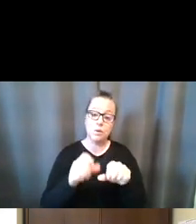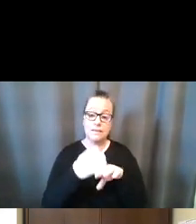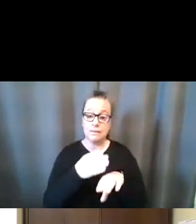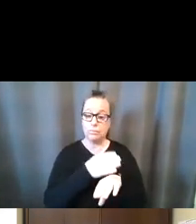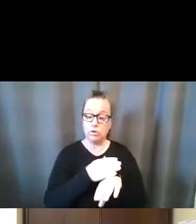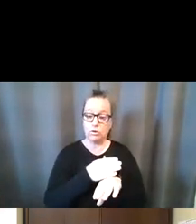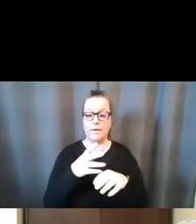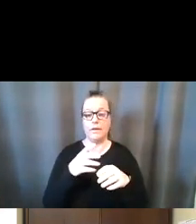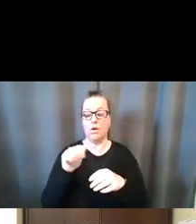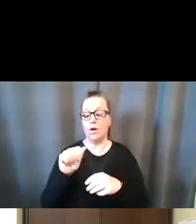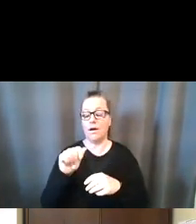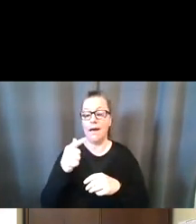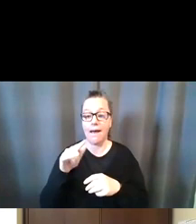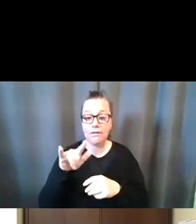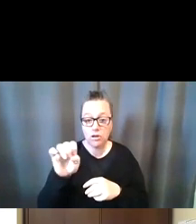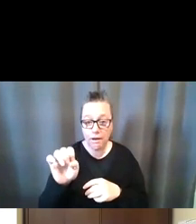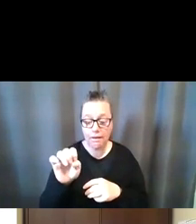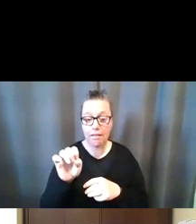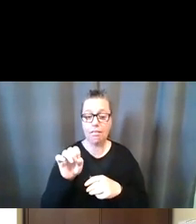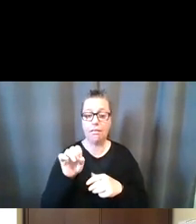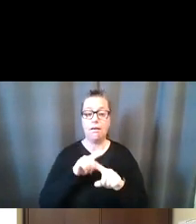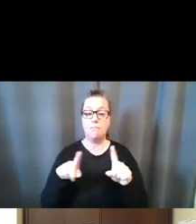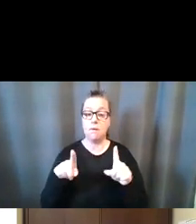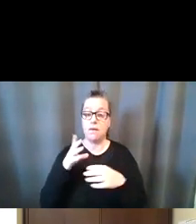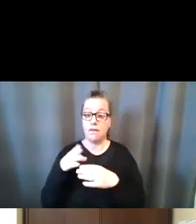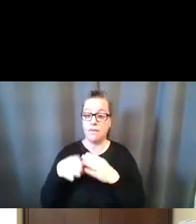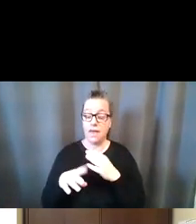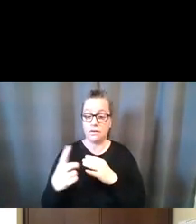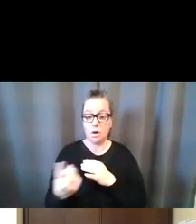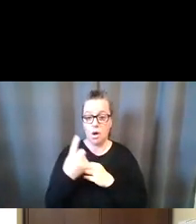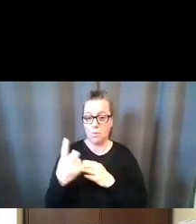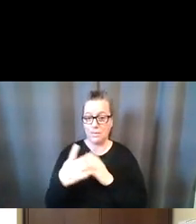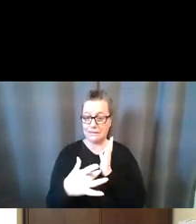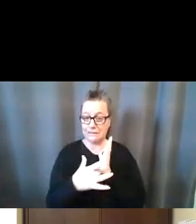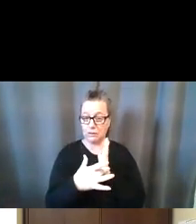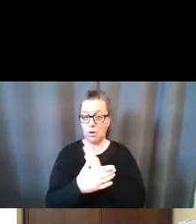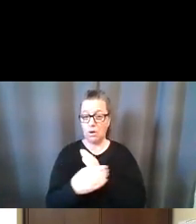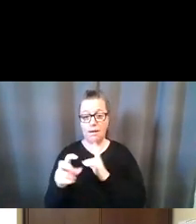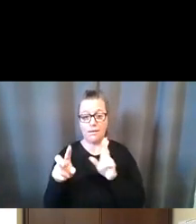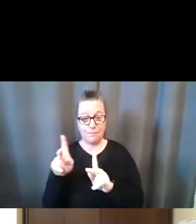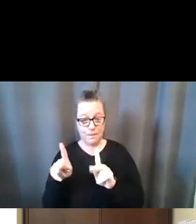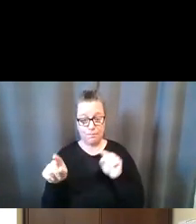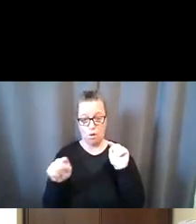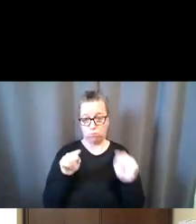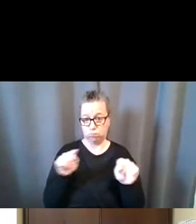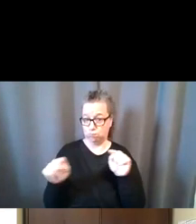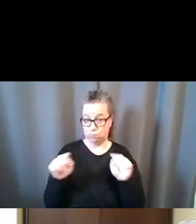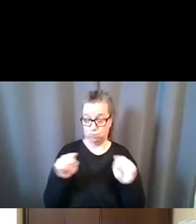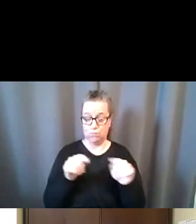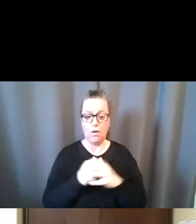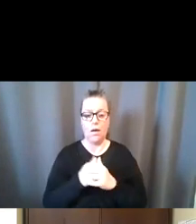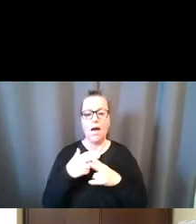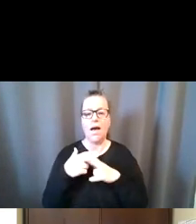or agile. But in the end, there will always be that technical and that people sides of change. I call